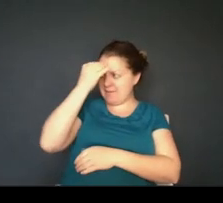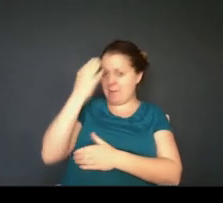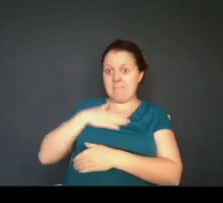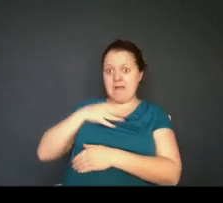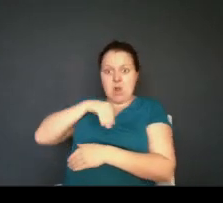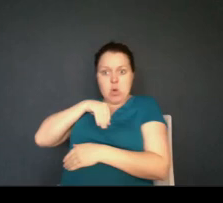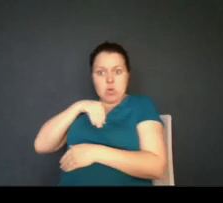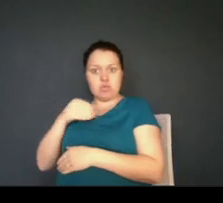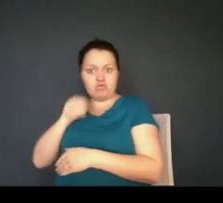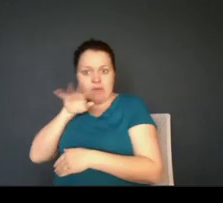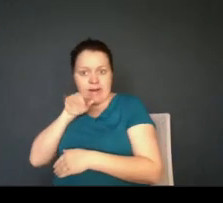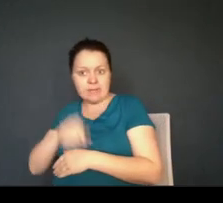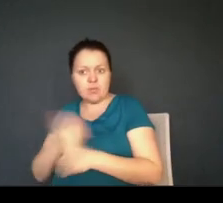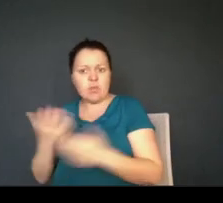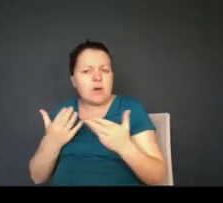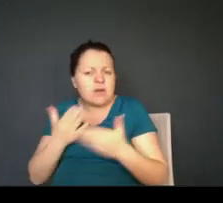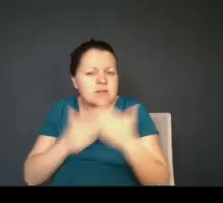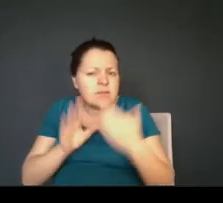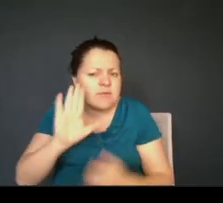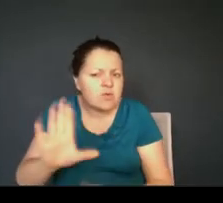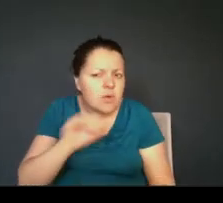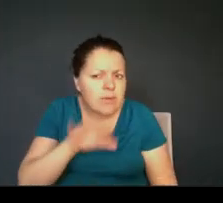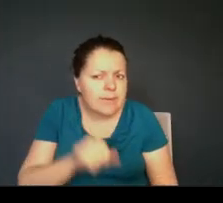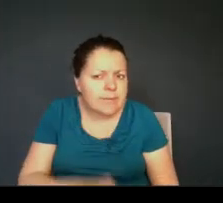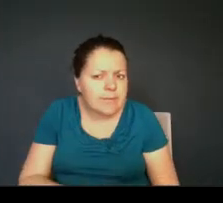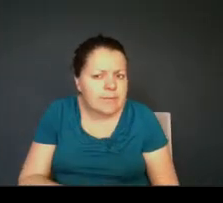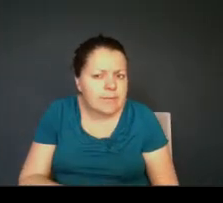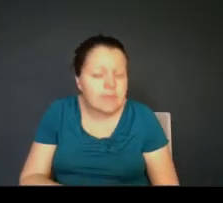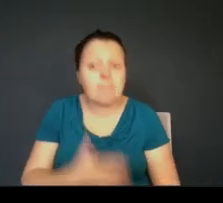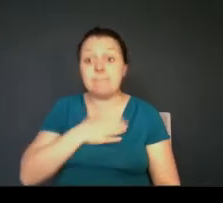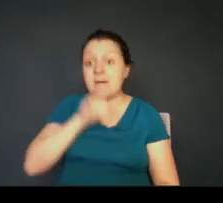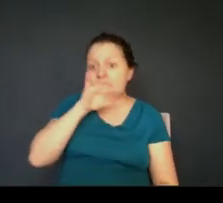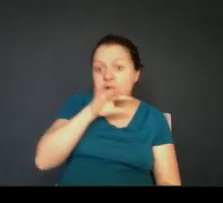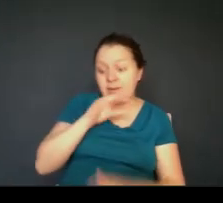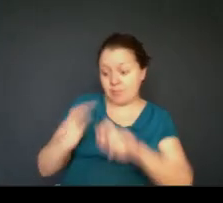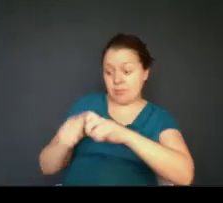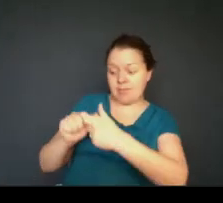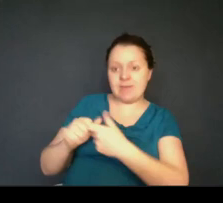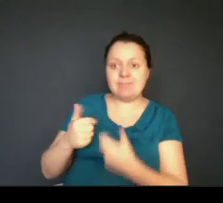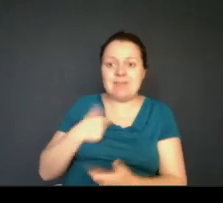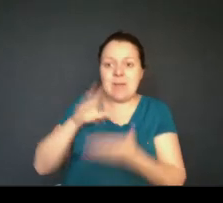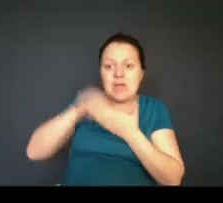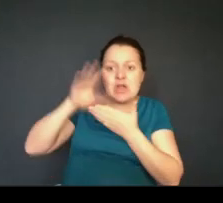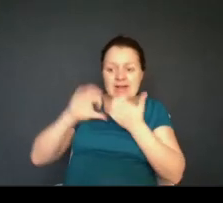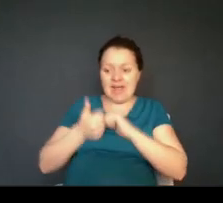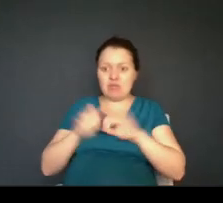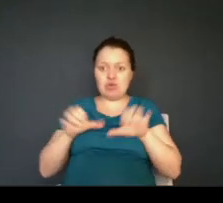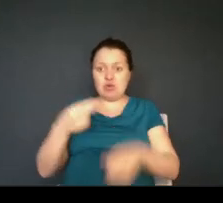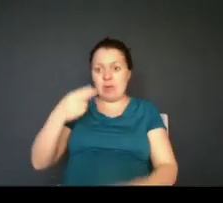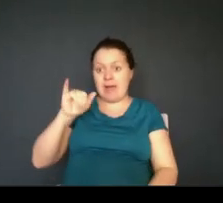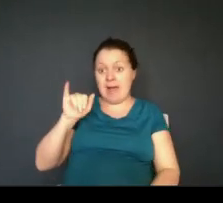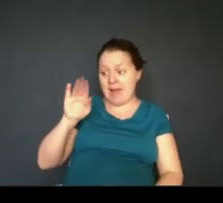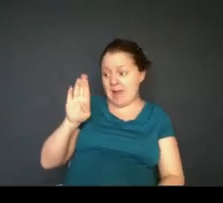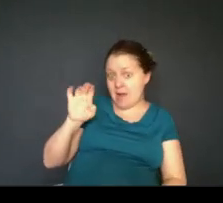My dragon this year is learning how to become a hybrid teacher, where we're learning online and in person, and how I can get